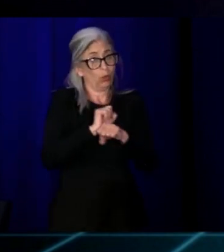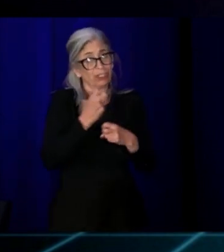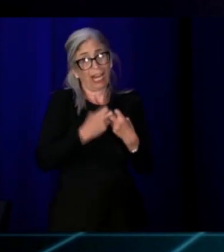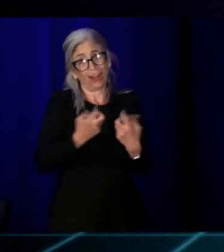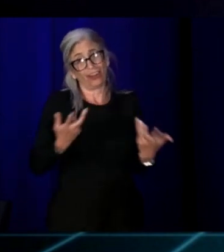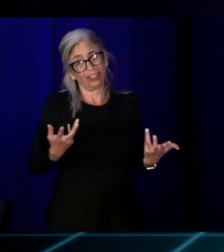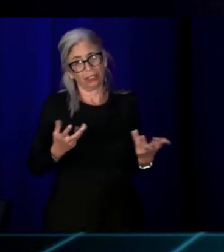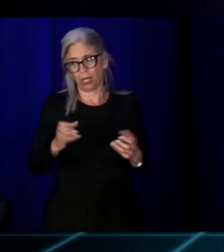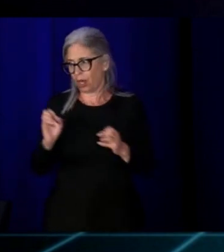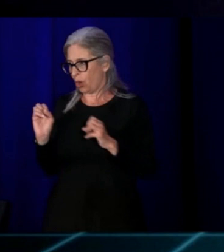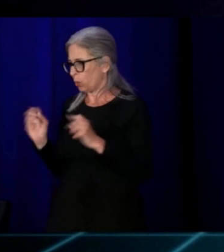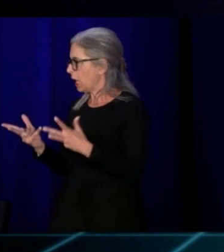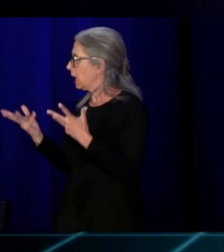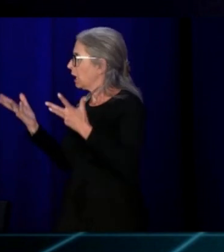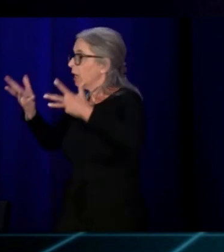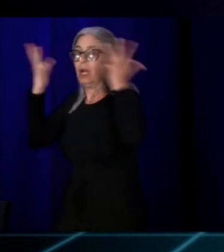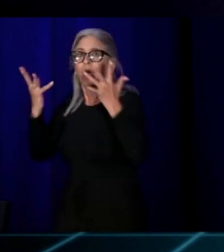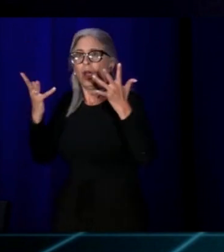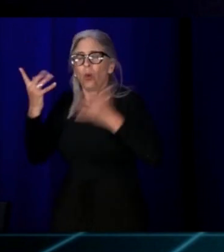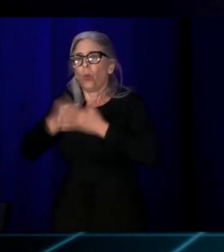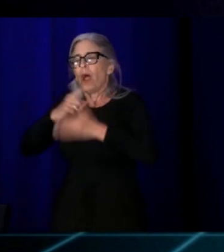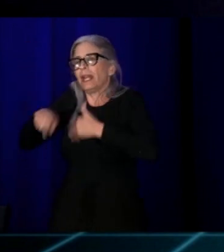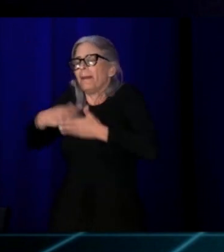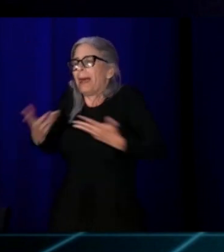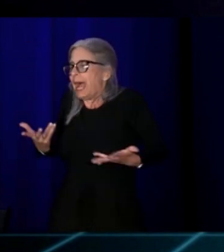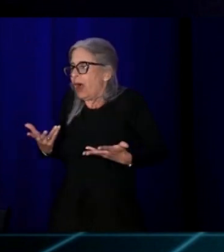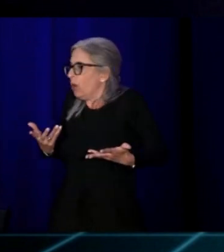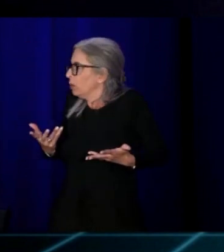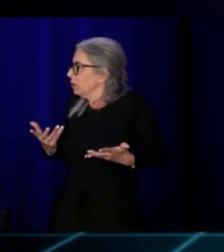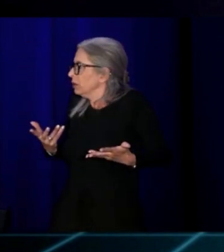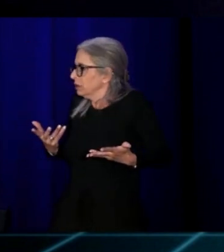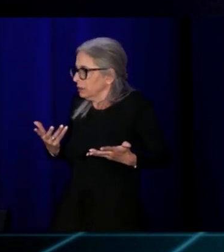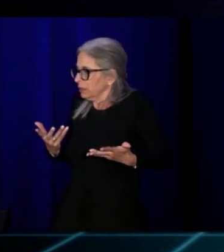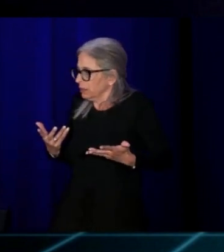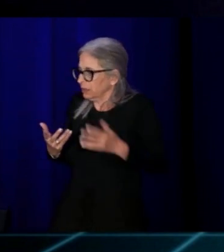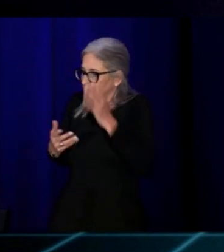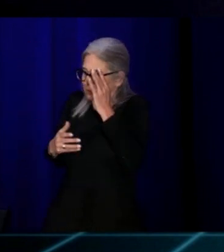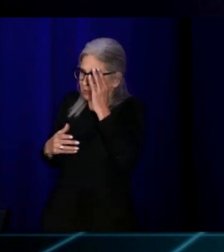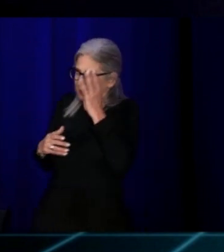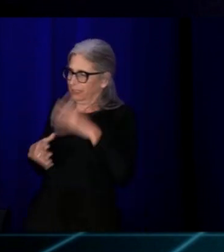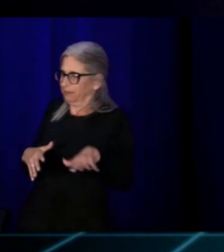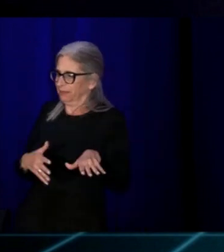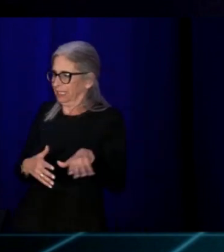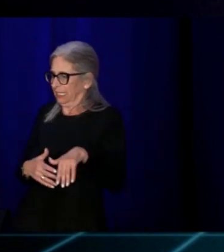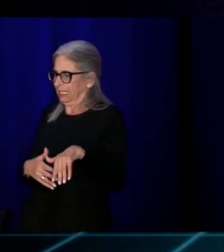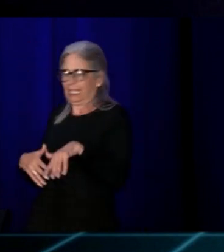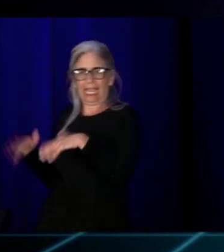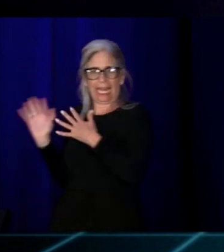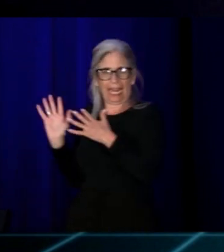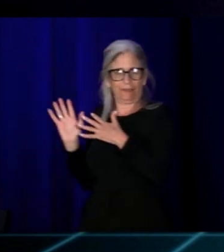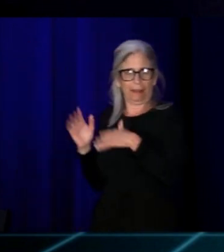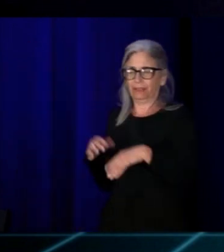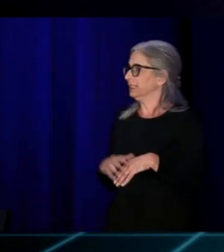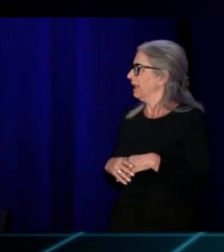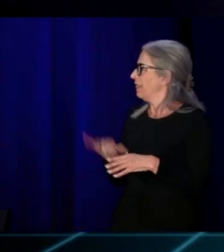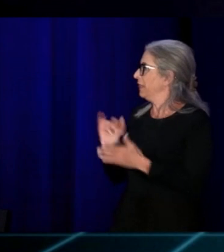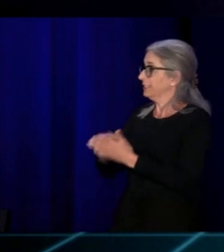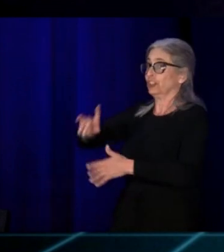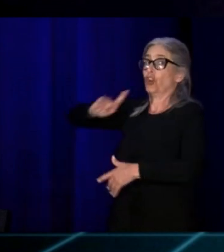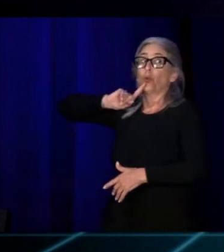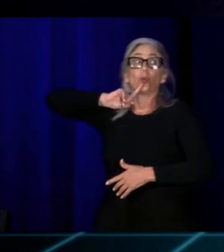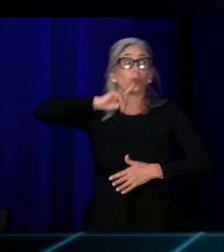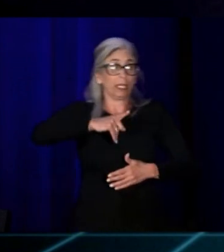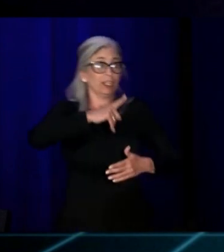Okay, well then what about Dan Abramov's tweets? Does that work? Yes. These are the real React